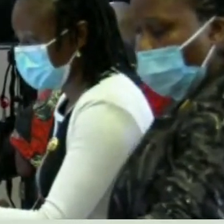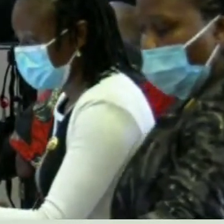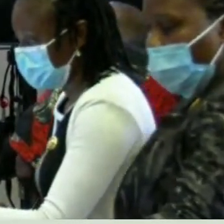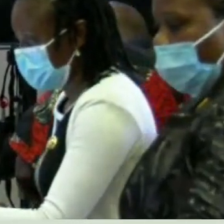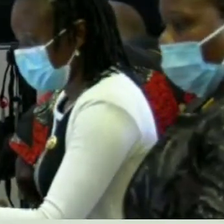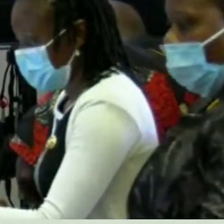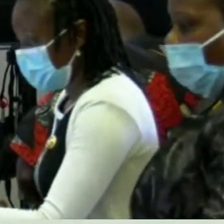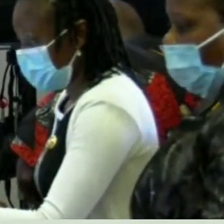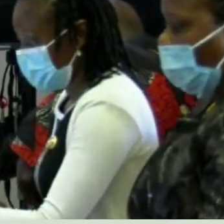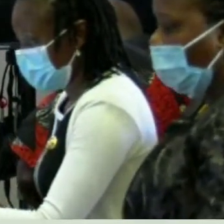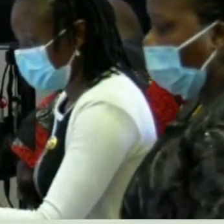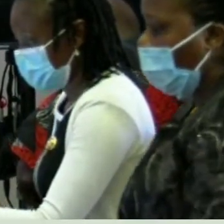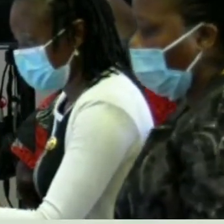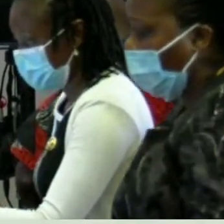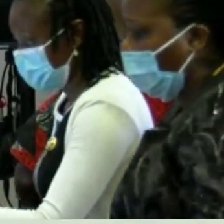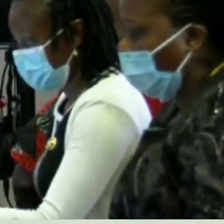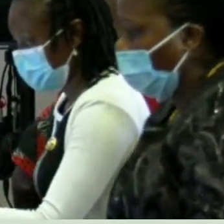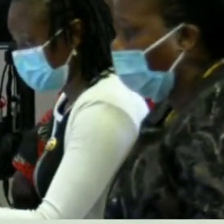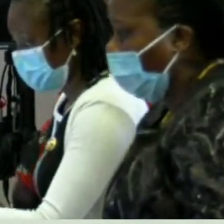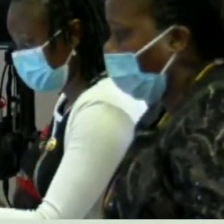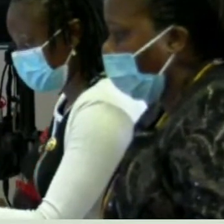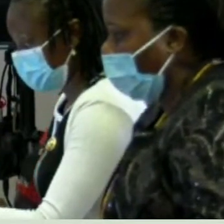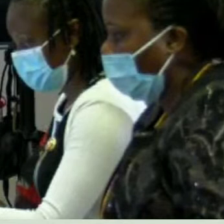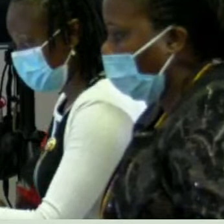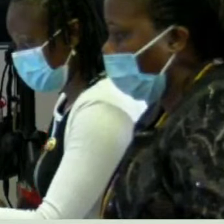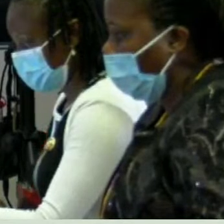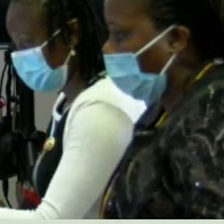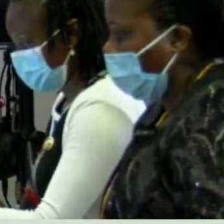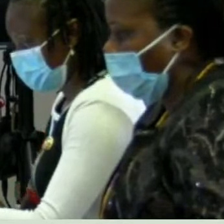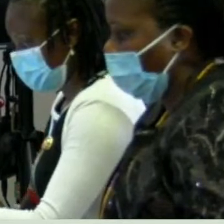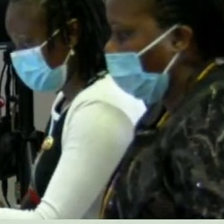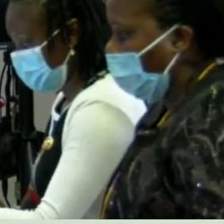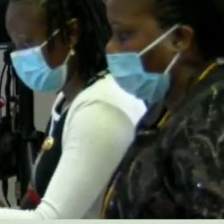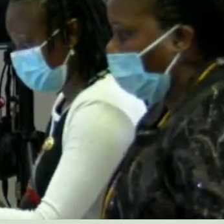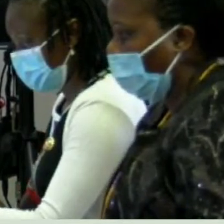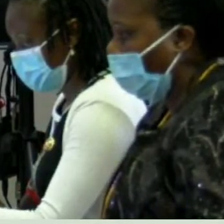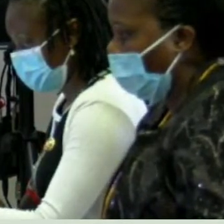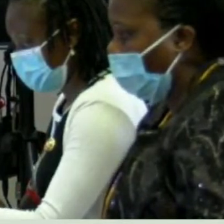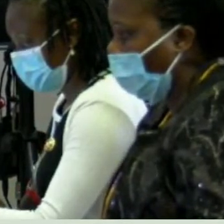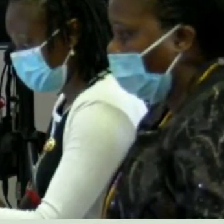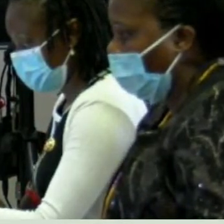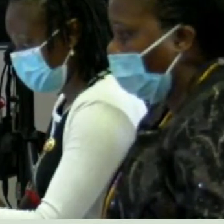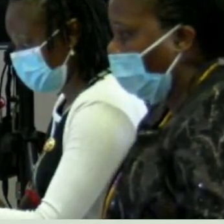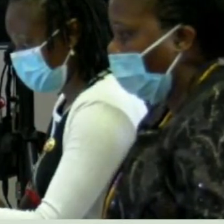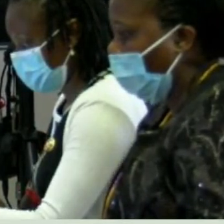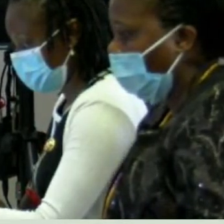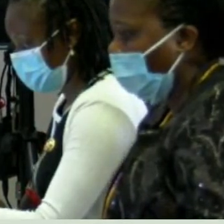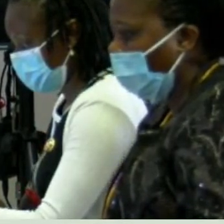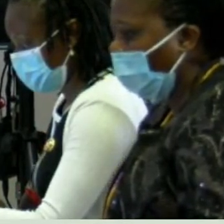in conjunction with the UNDP Amkeni wa Kenya has made this conference possible.